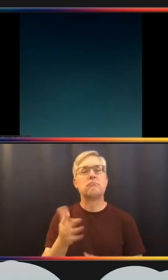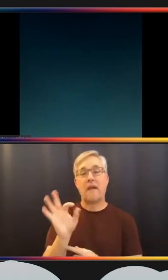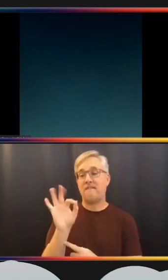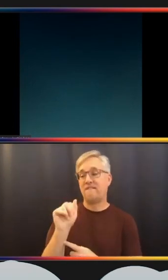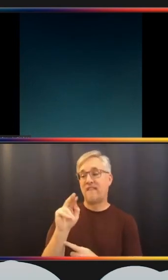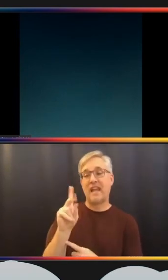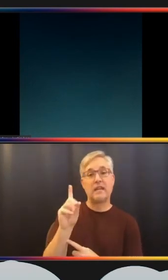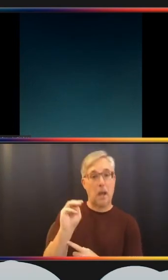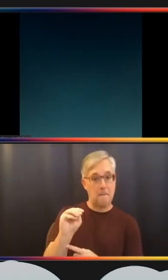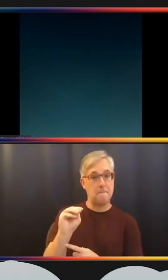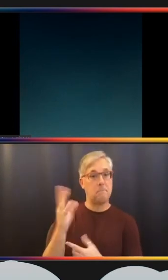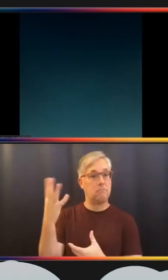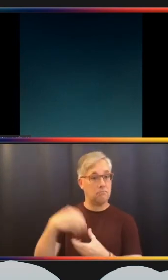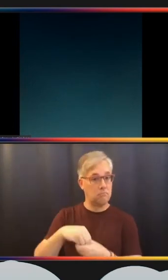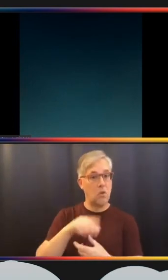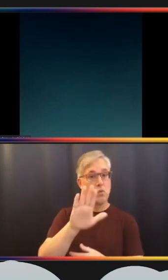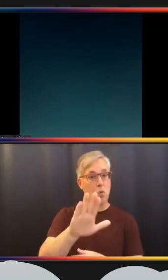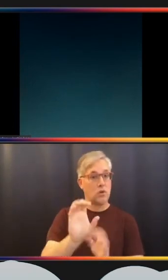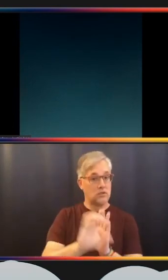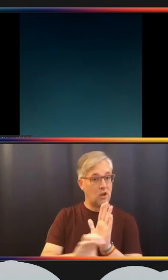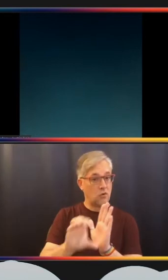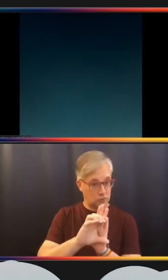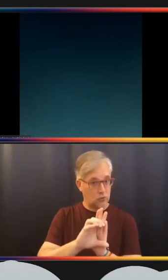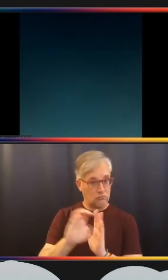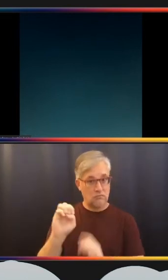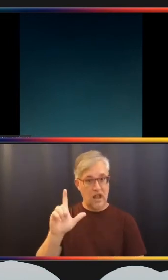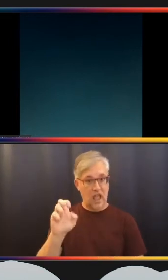incorporated into Elena's character on the show